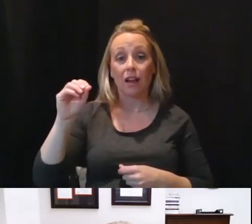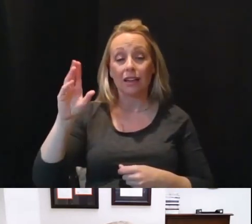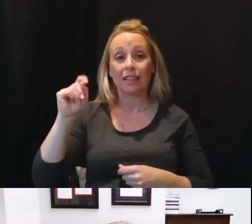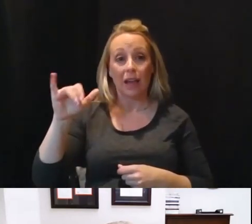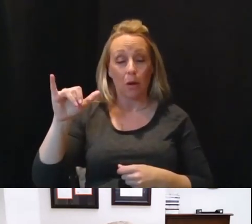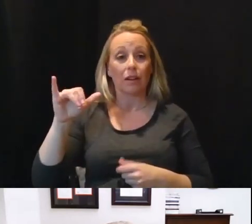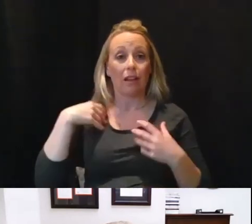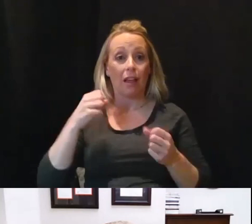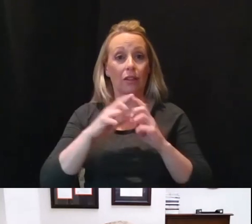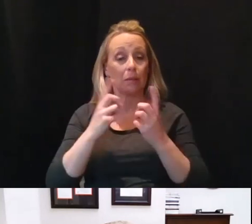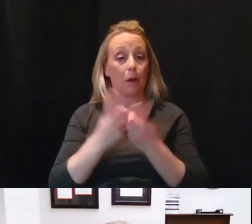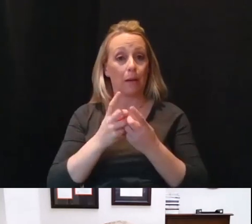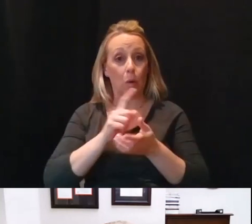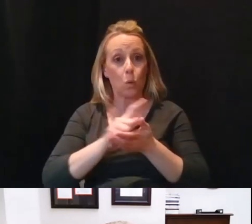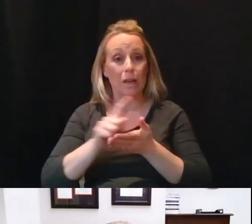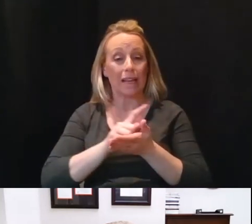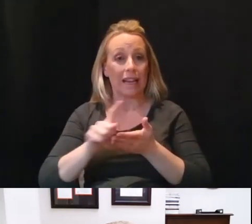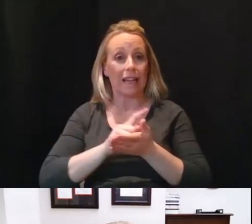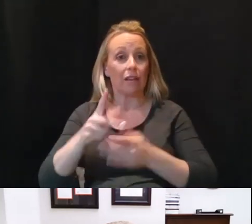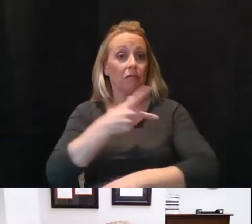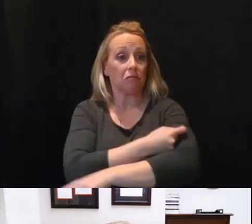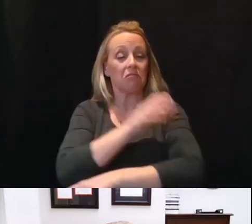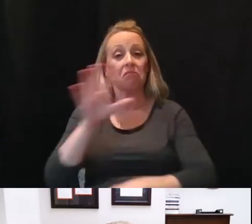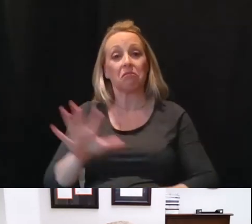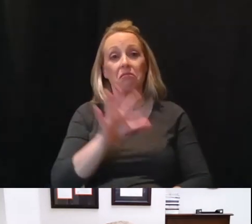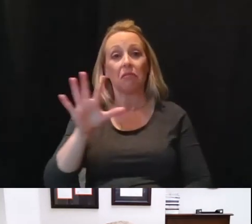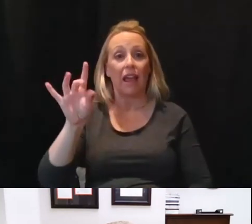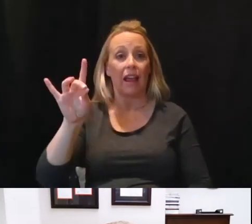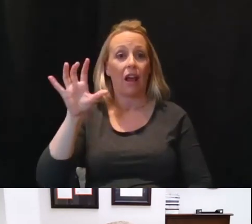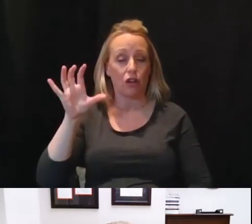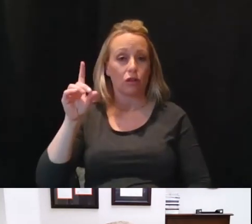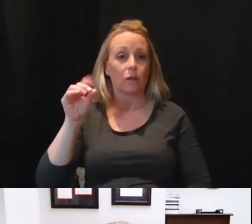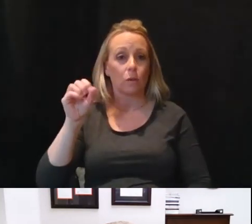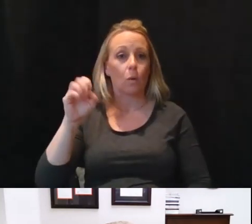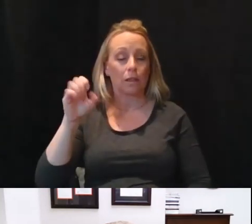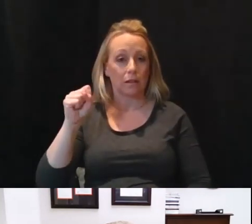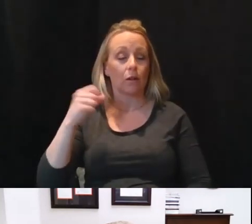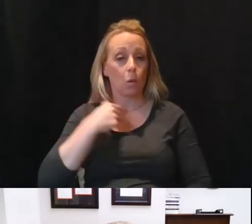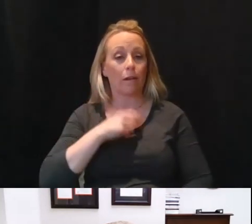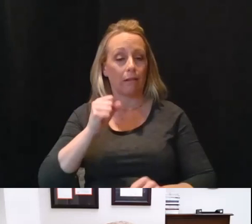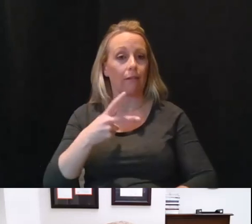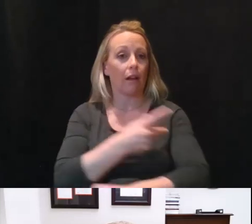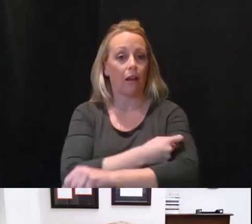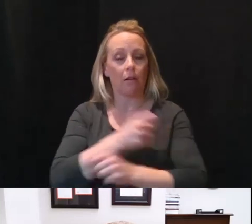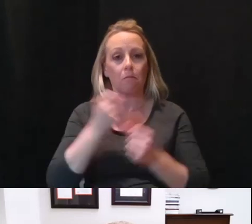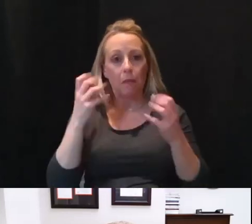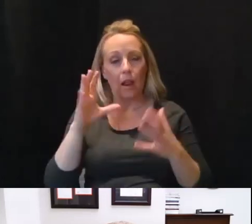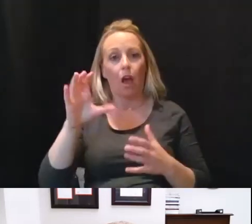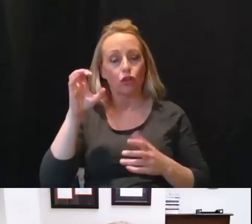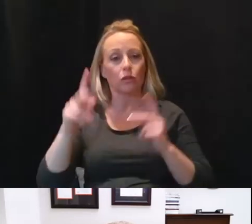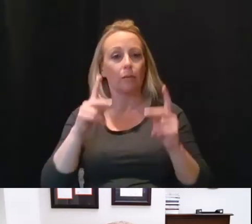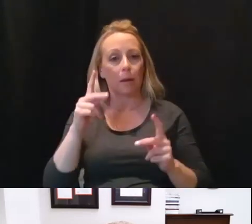has most recently been 800 doses. With our clinic model, we can vaccinate hundreds of people a